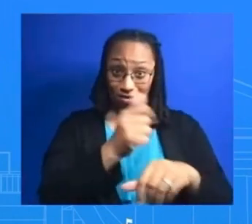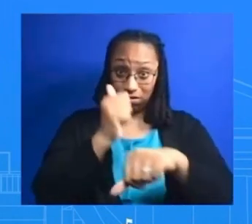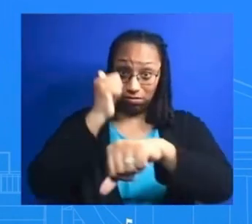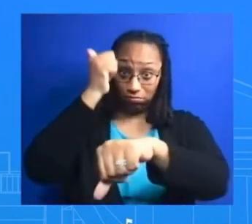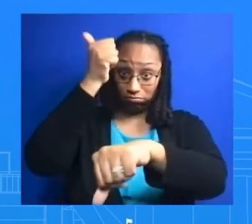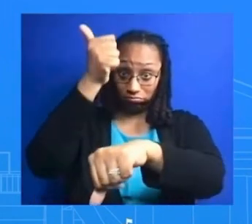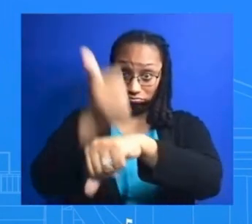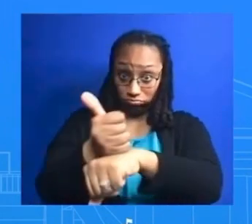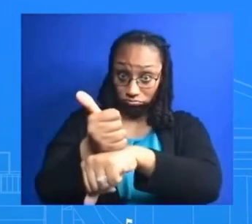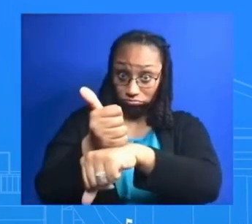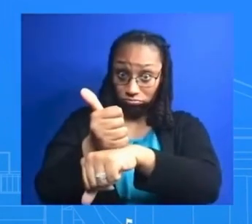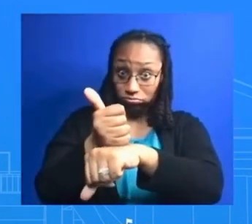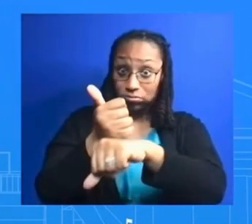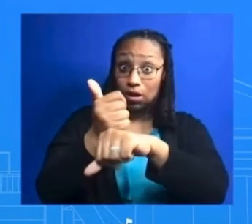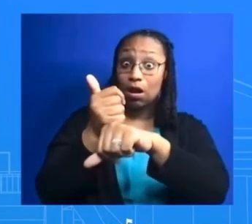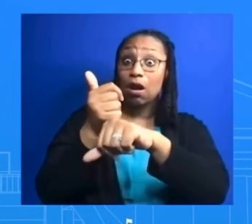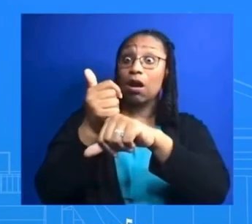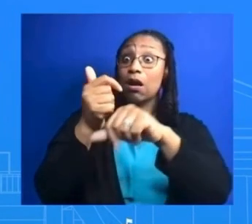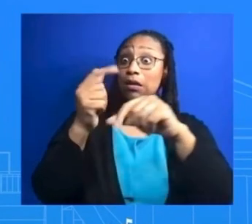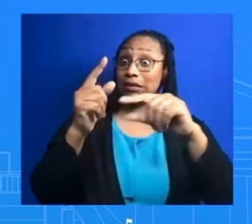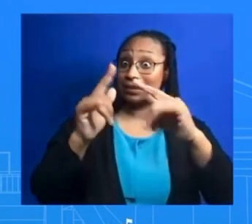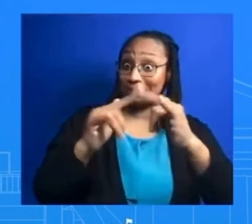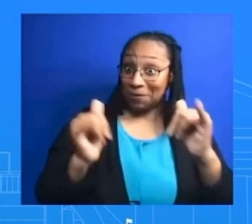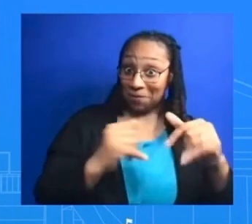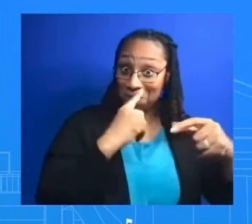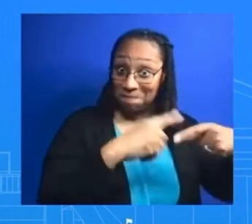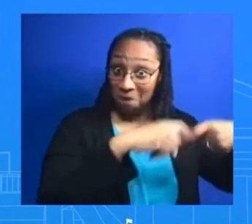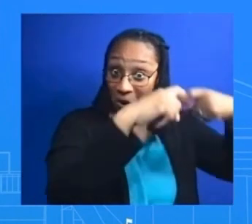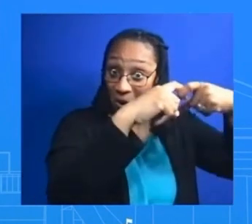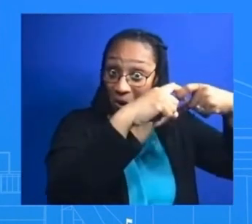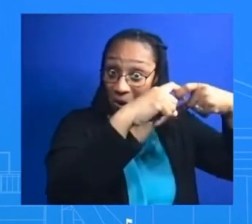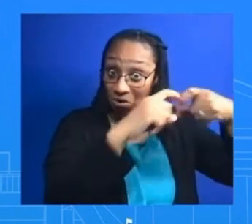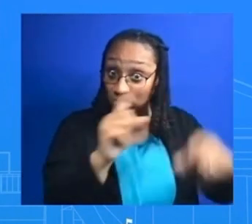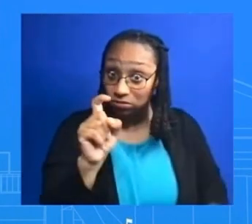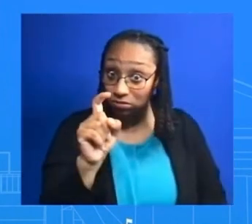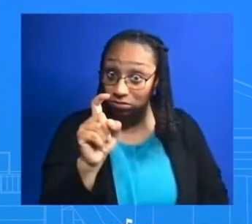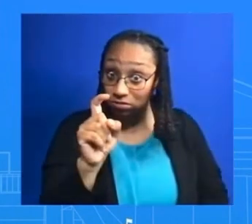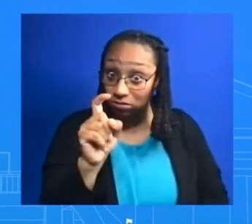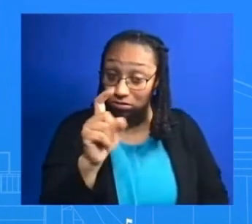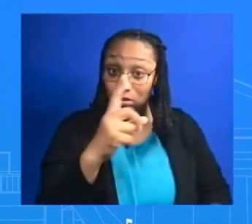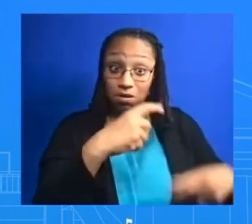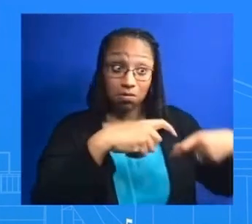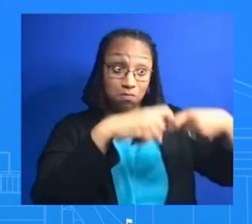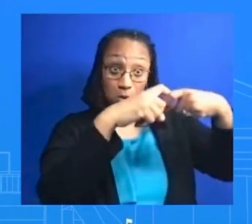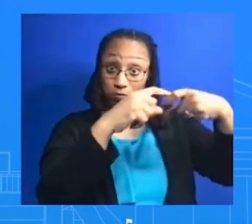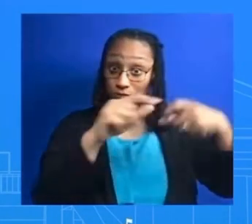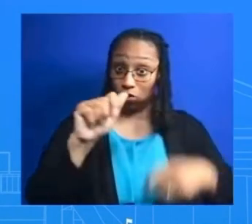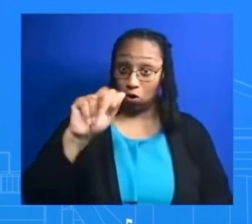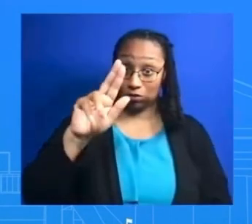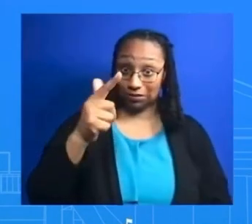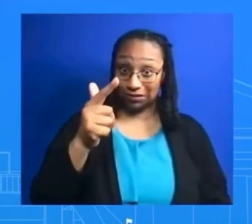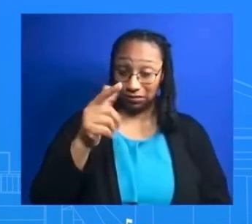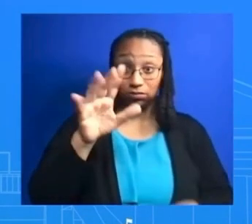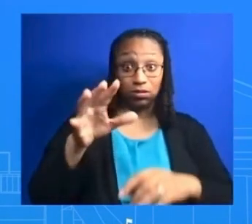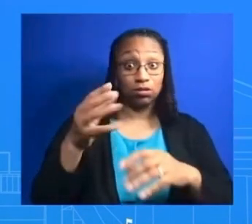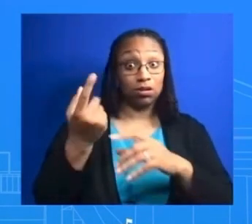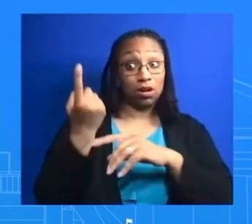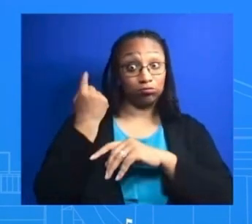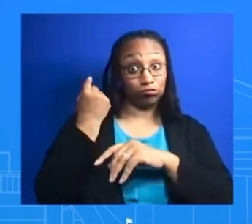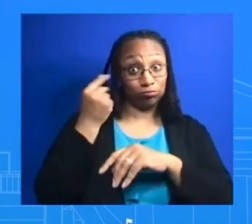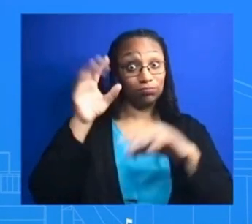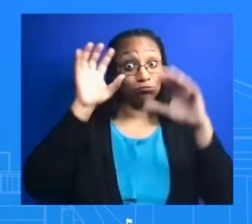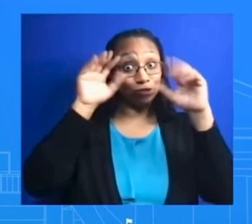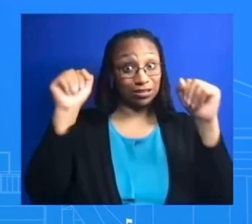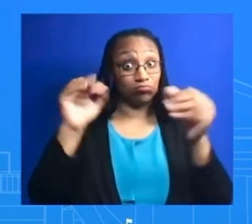In August, the president announced that we were going to have this debt relief as a lead-in to student loan payments resuming in January of this